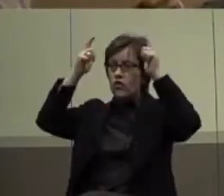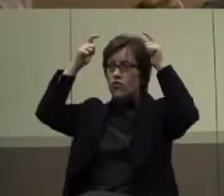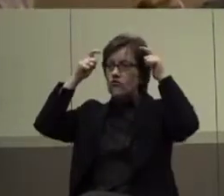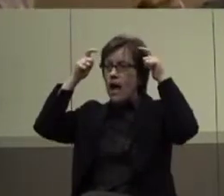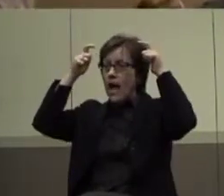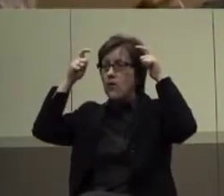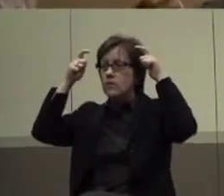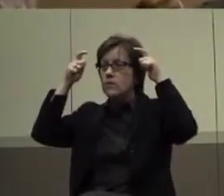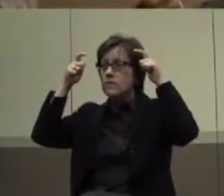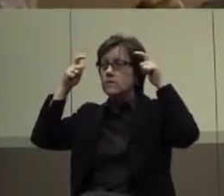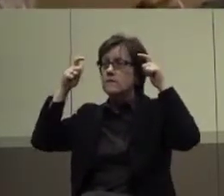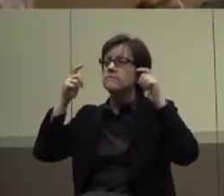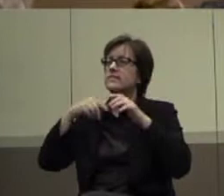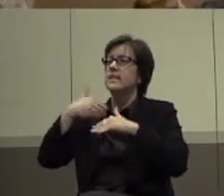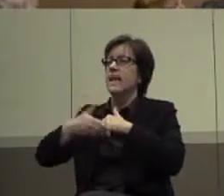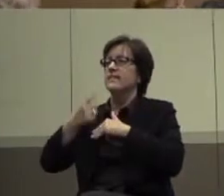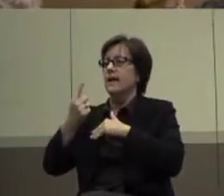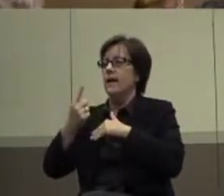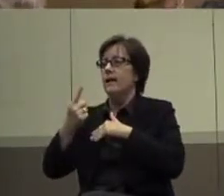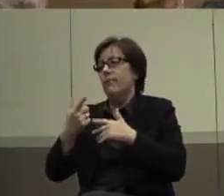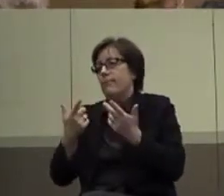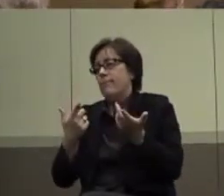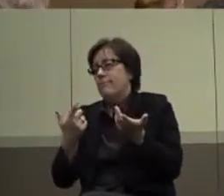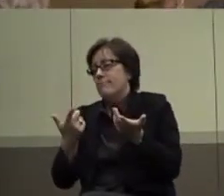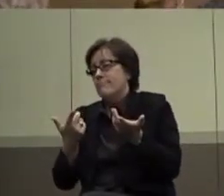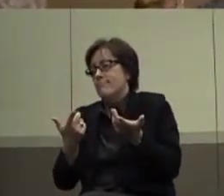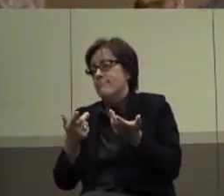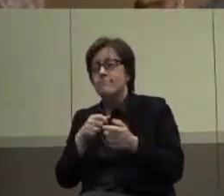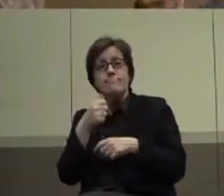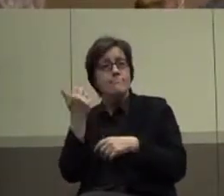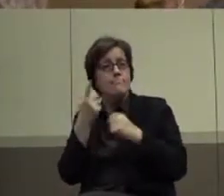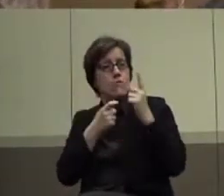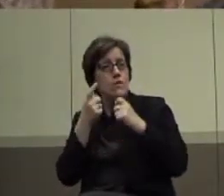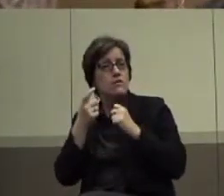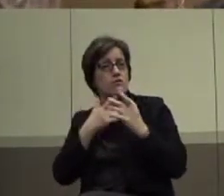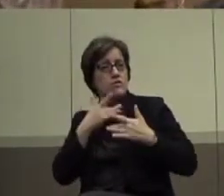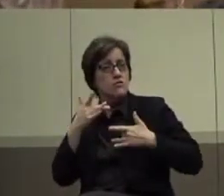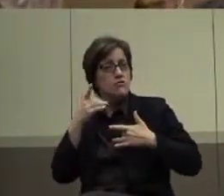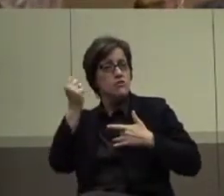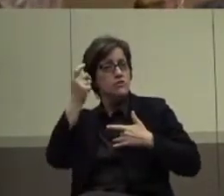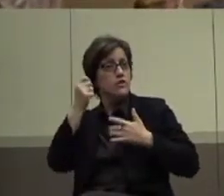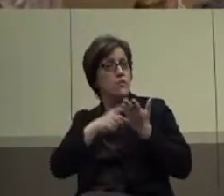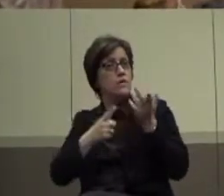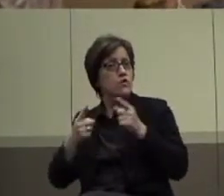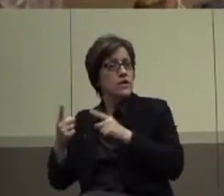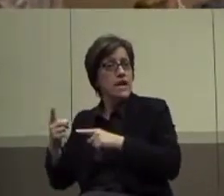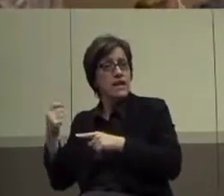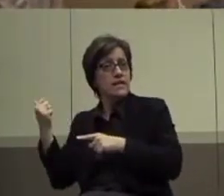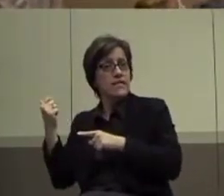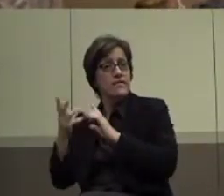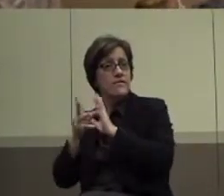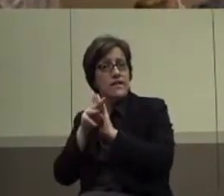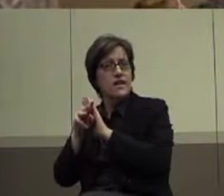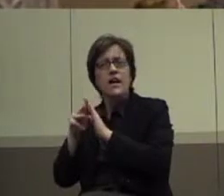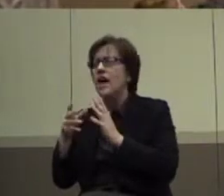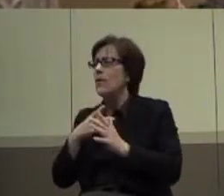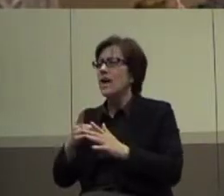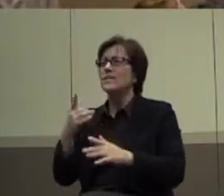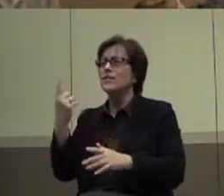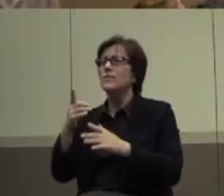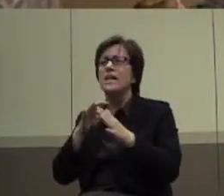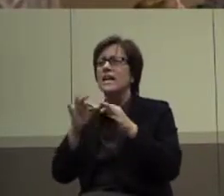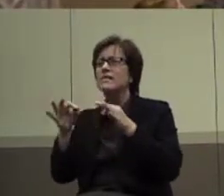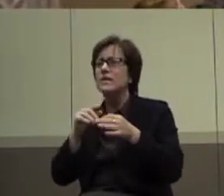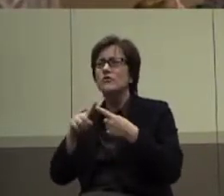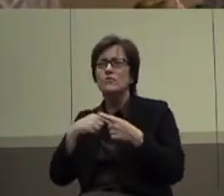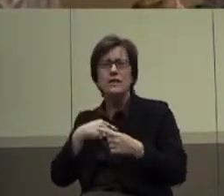Okay? Other questions or concerns people have to understand what's going on in the tape? I would love somebody to explain to me the 2, 4, 5. 2, 4, 5.